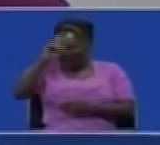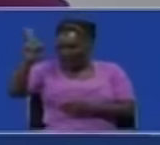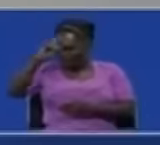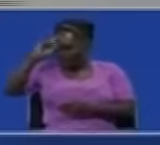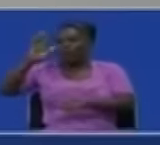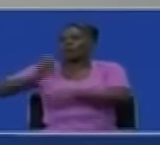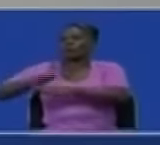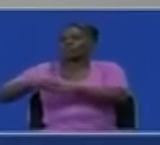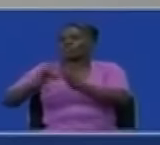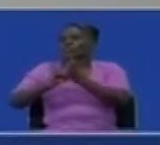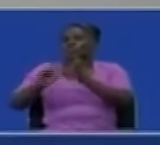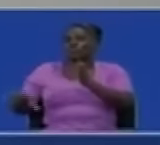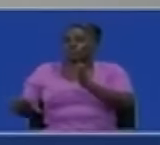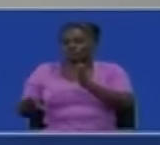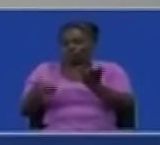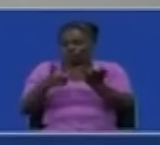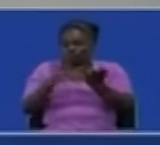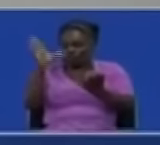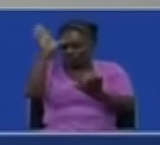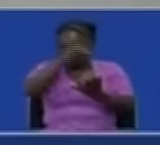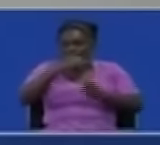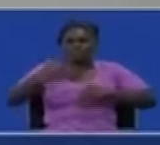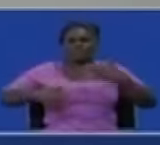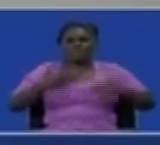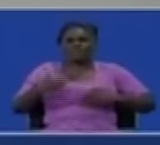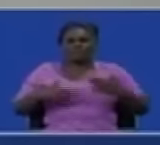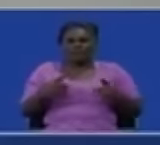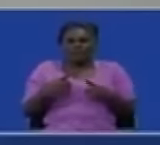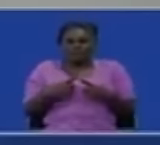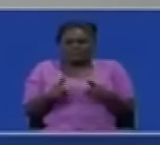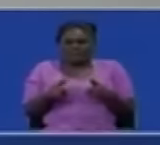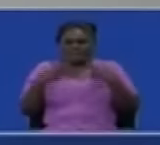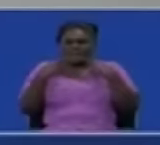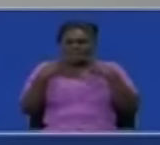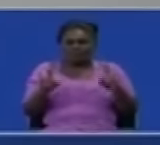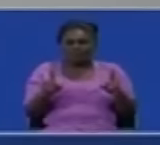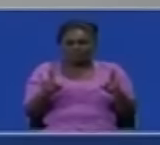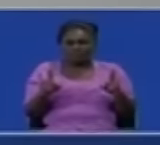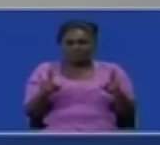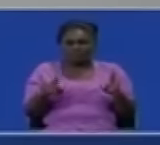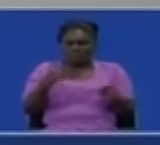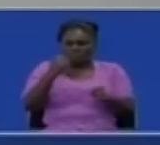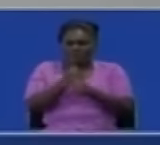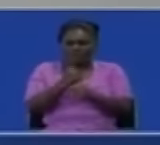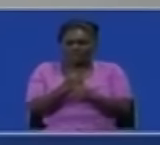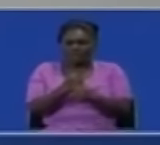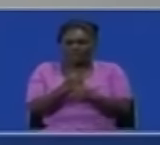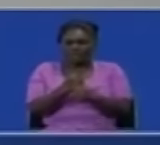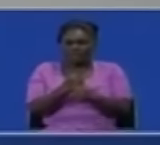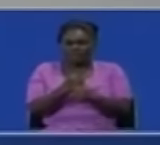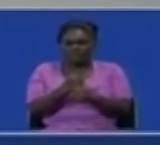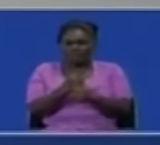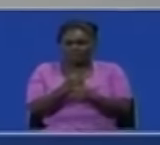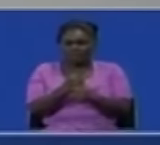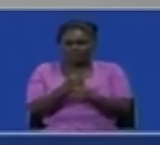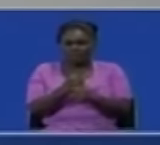just eliminates that type of mischief. But if the results transmission is not working, what you have actually